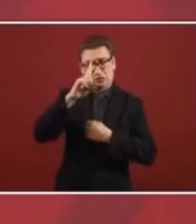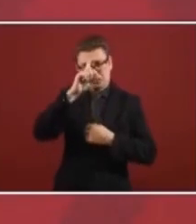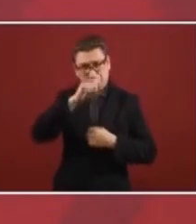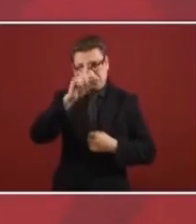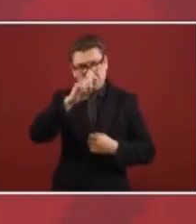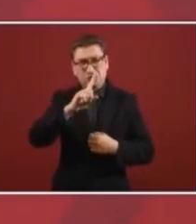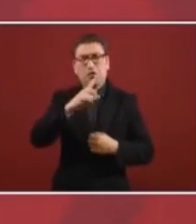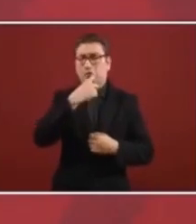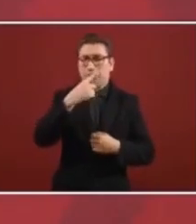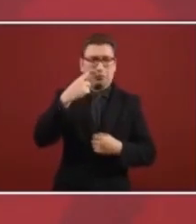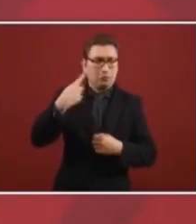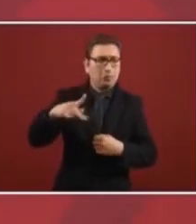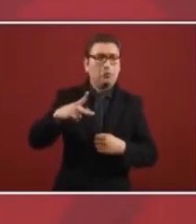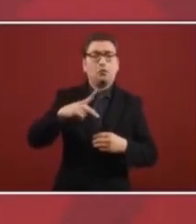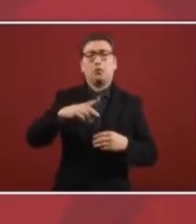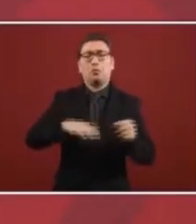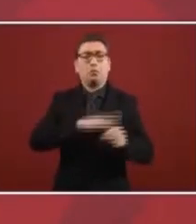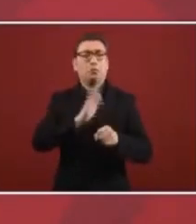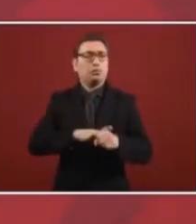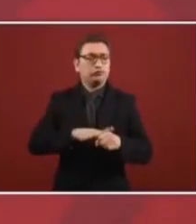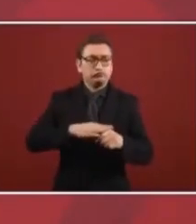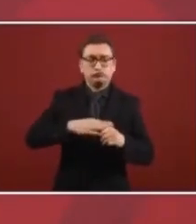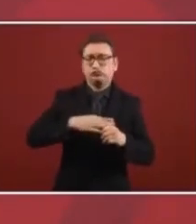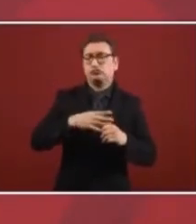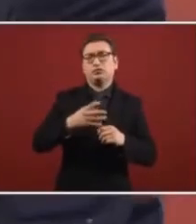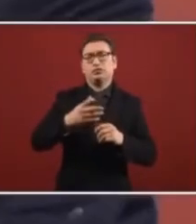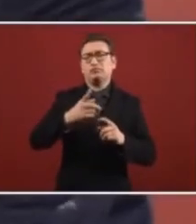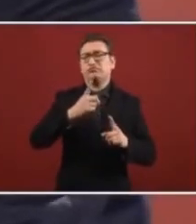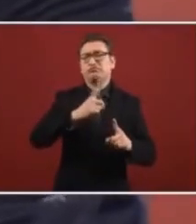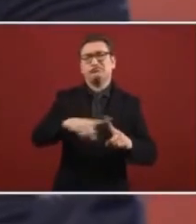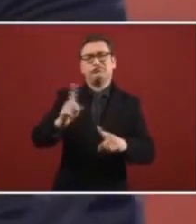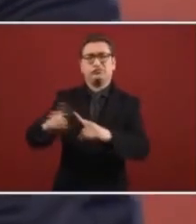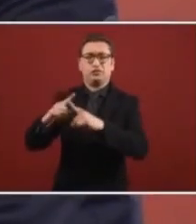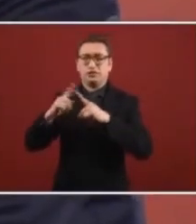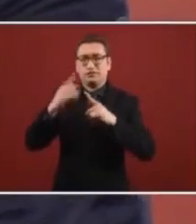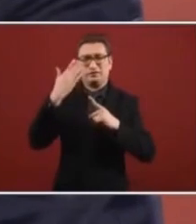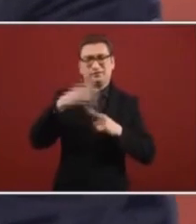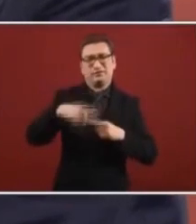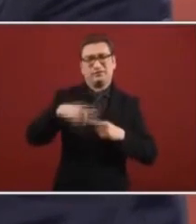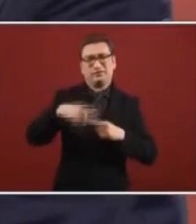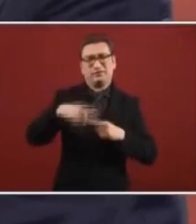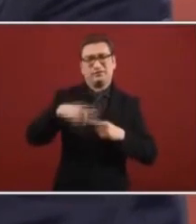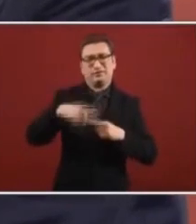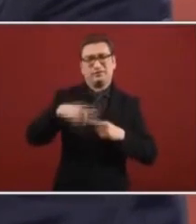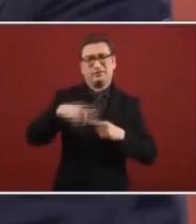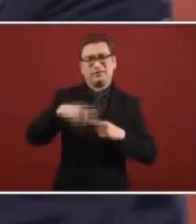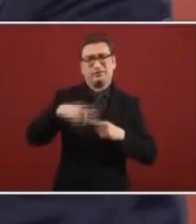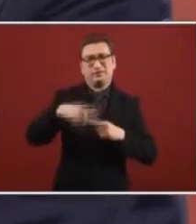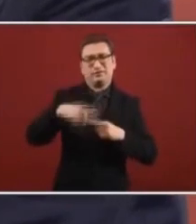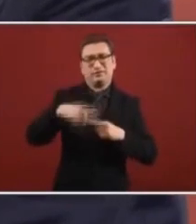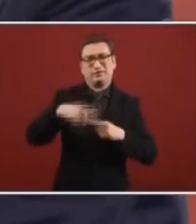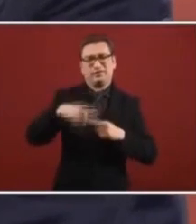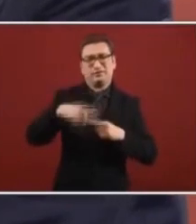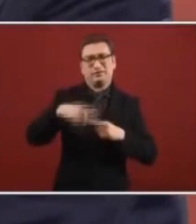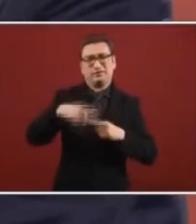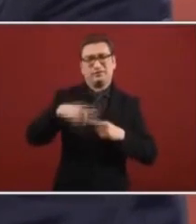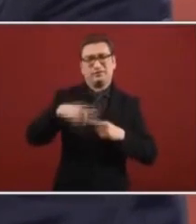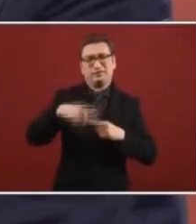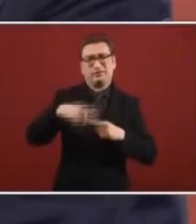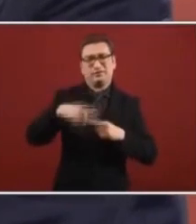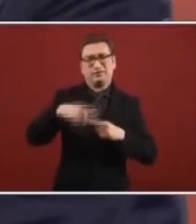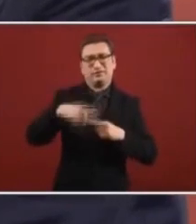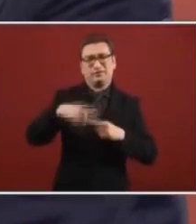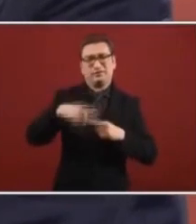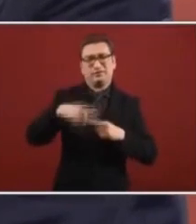calificaciones, qualifiers, decisiones que toman organismos financieros decisions that are